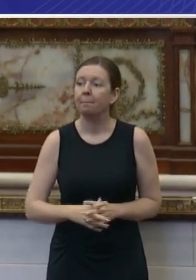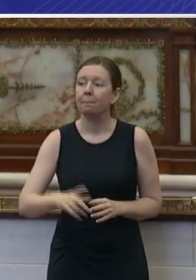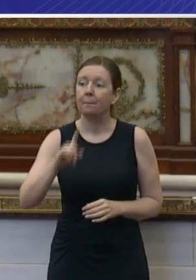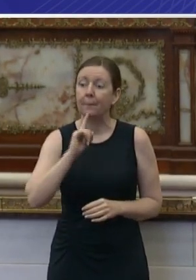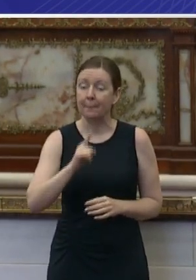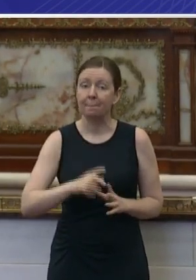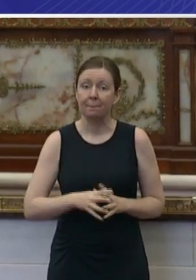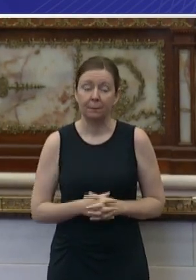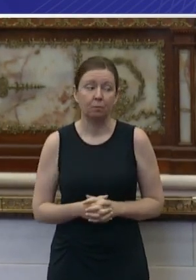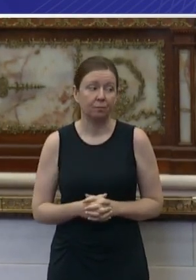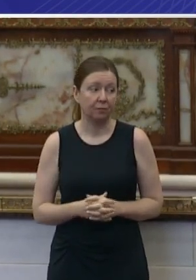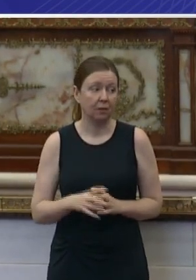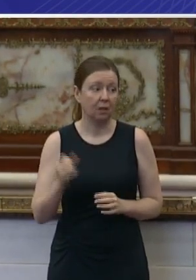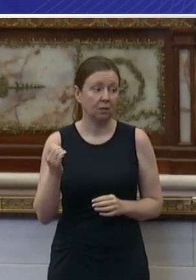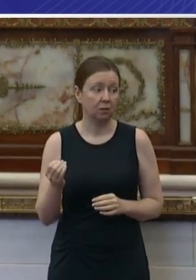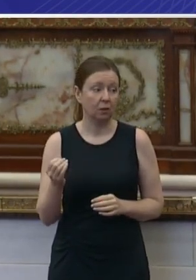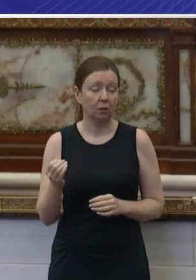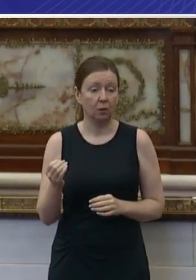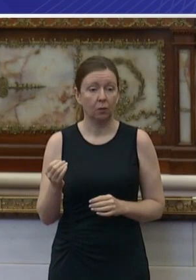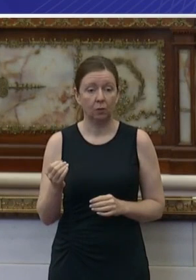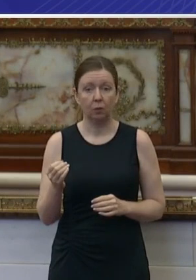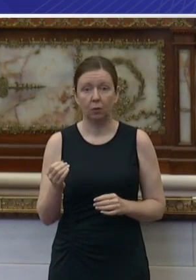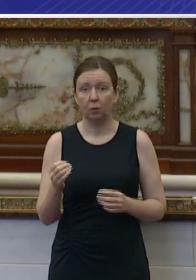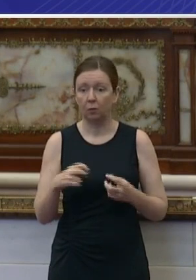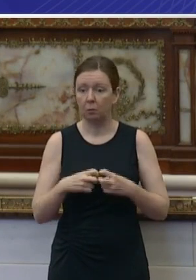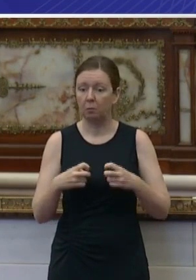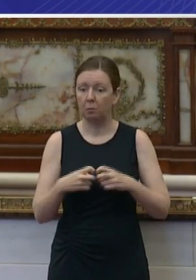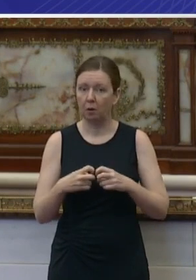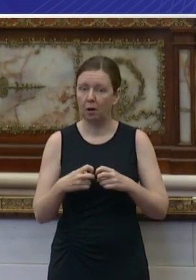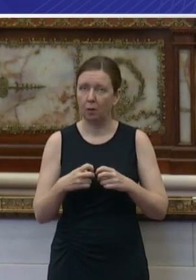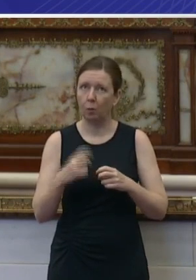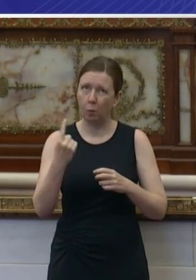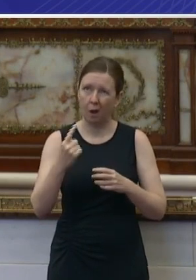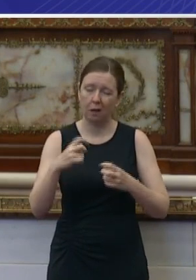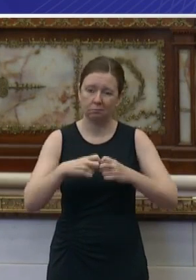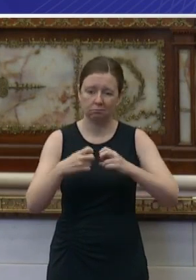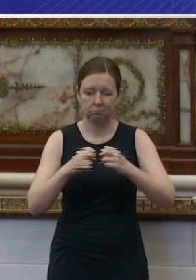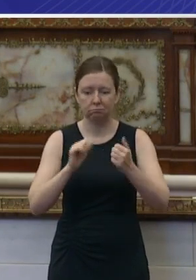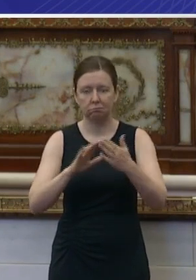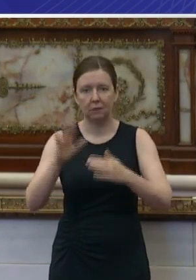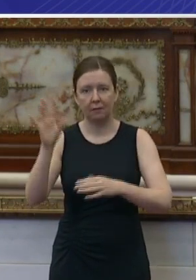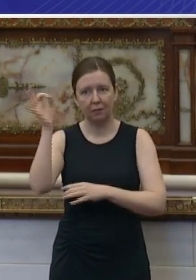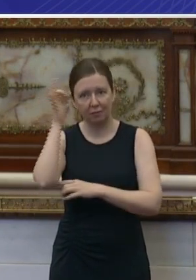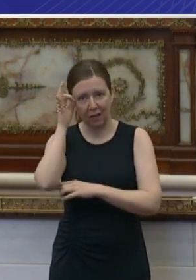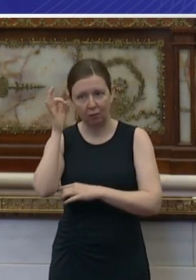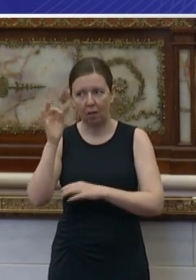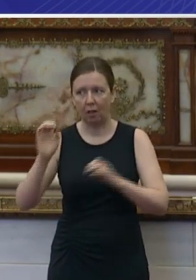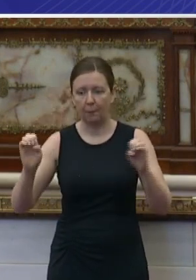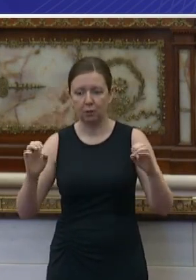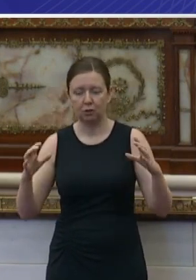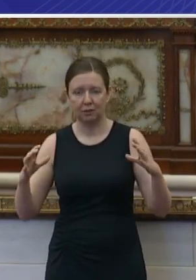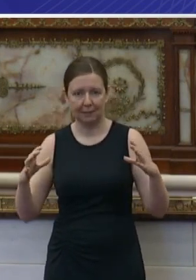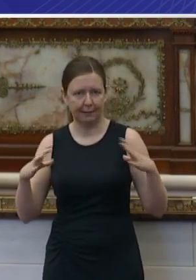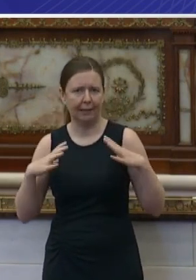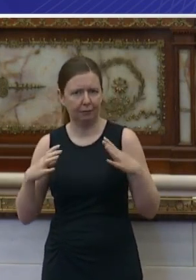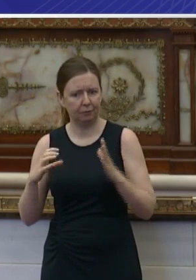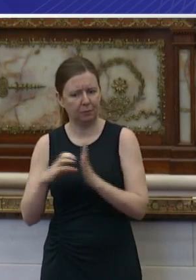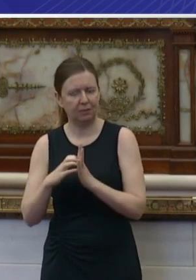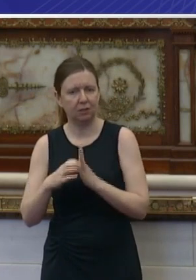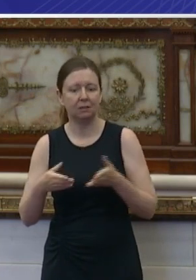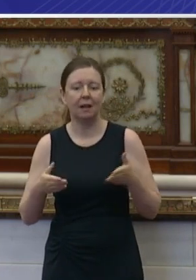Sure. So, a very problematic aspect of the federal law, its emergency leave provisions,